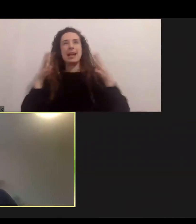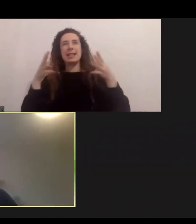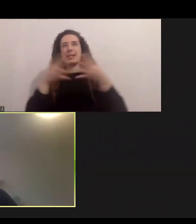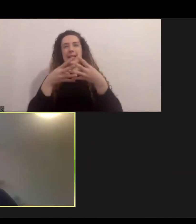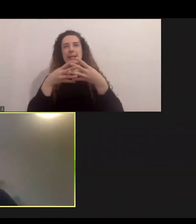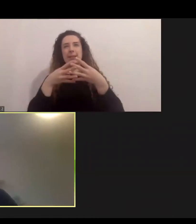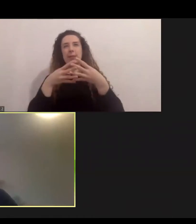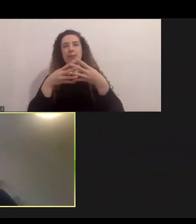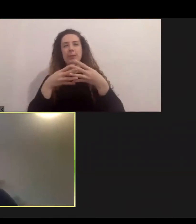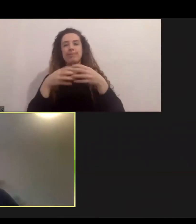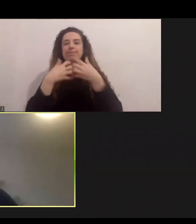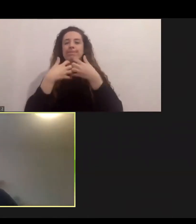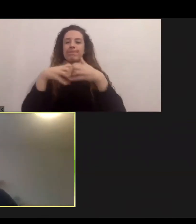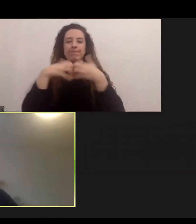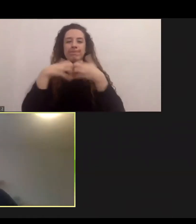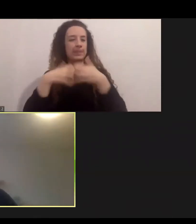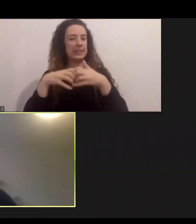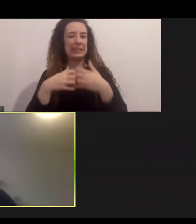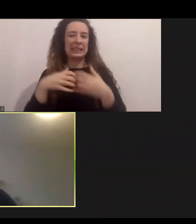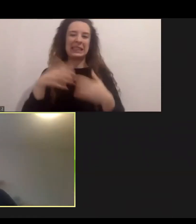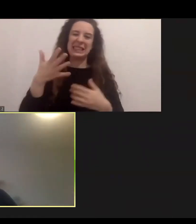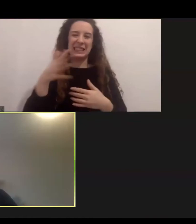to listen your teacher's